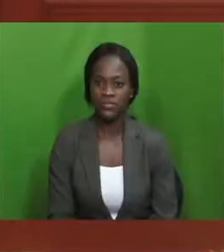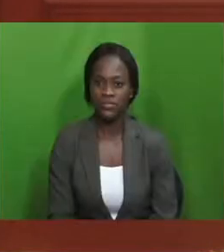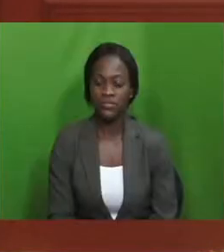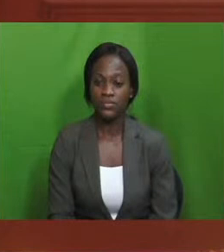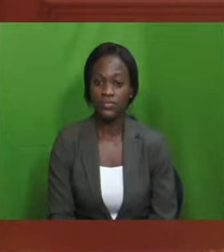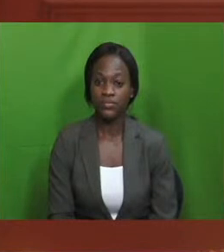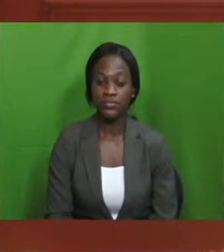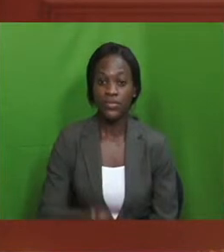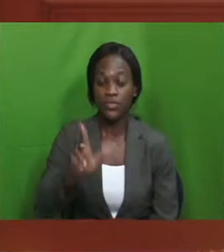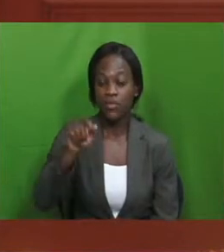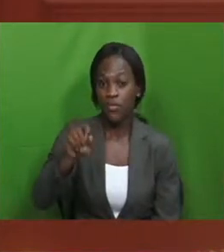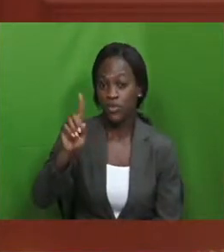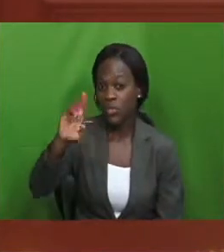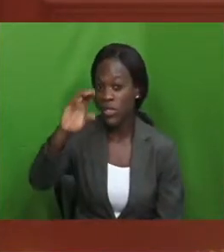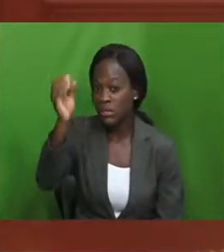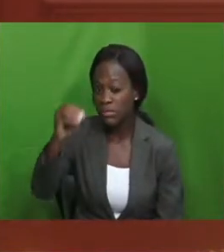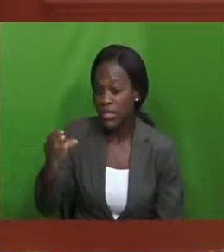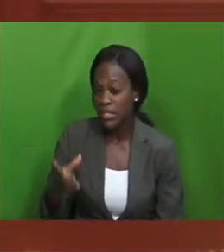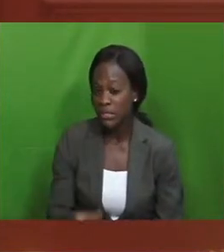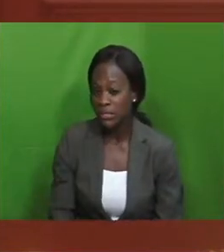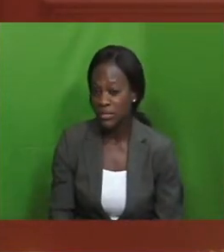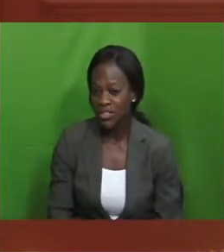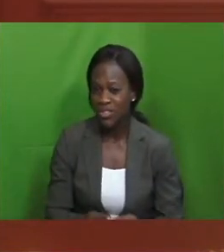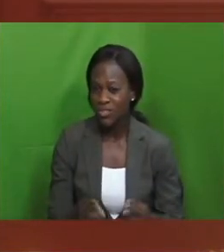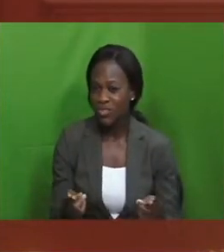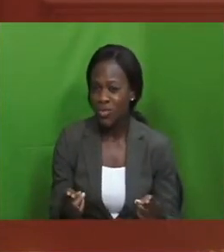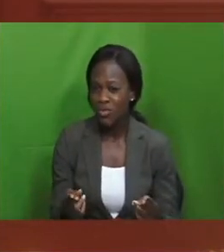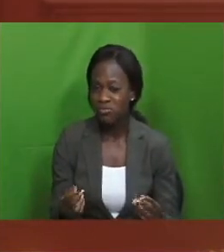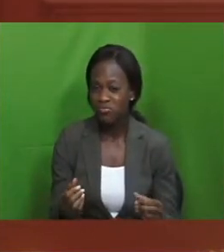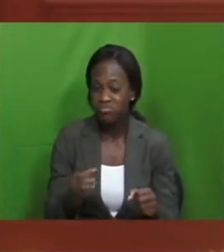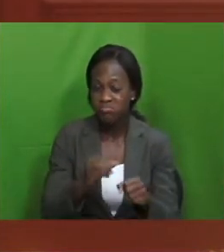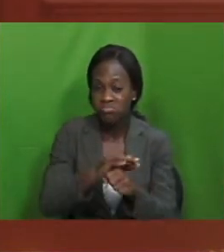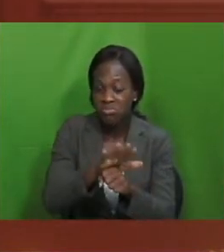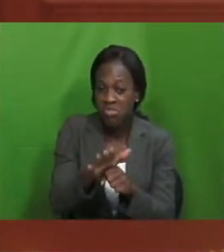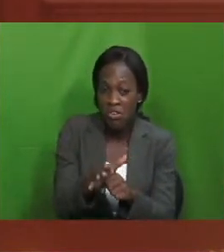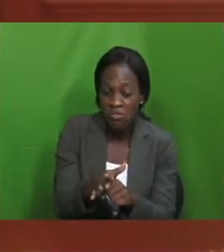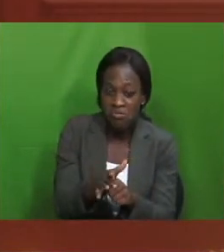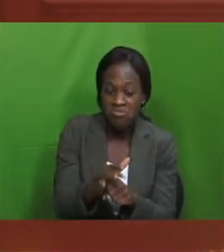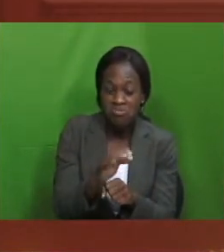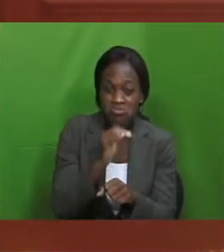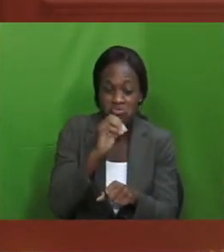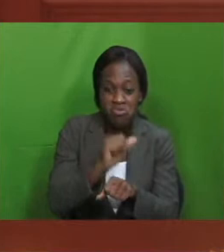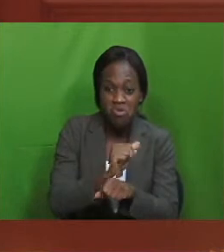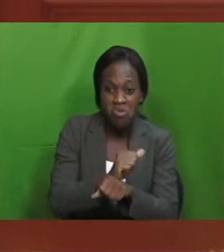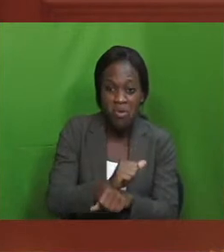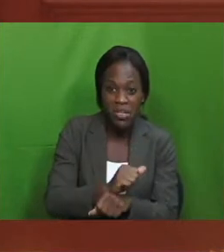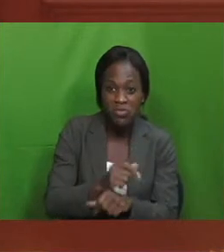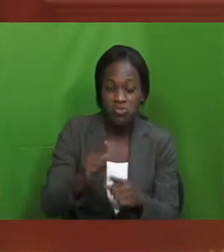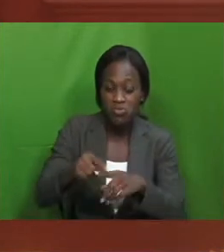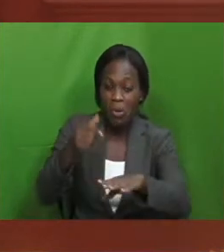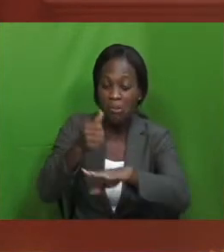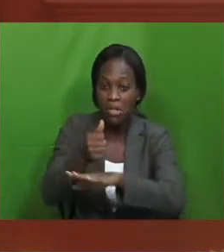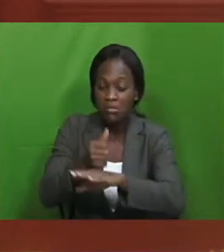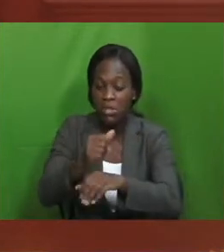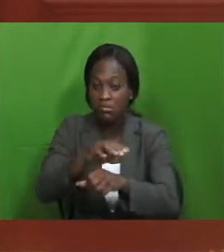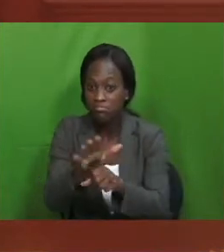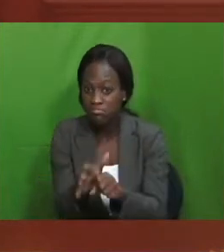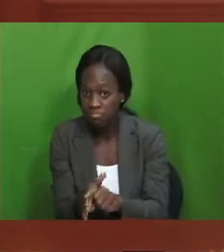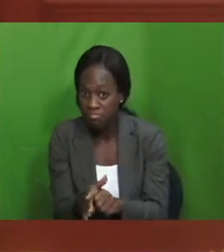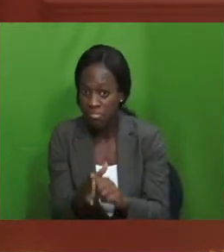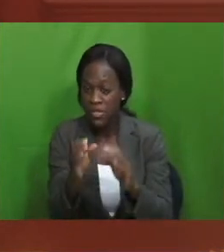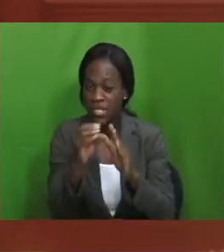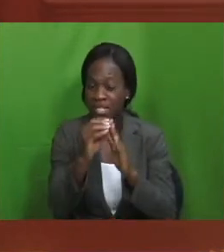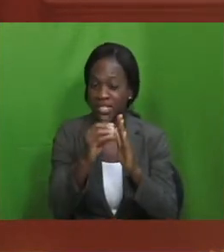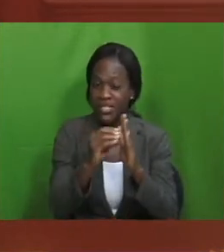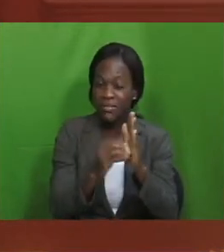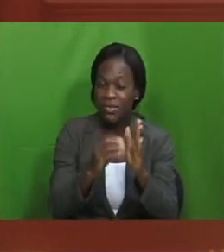by 3.1%. So COVID, you did not perform well, you can blame COVID. I say paragraph